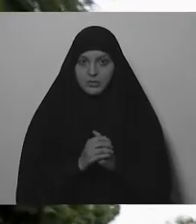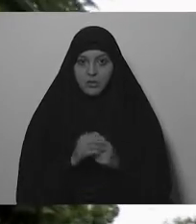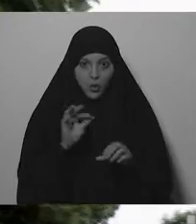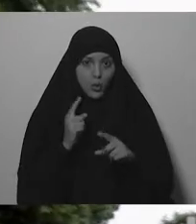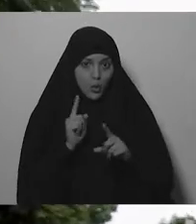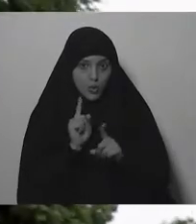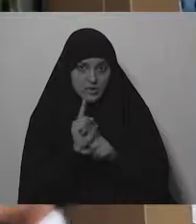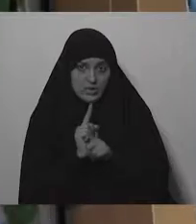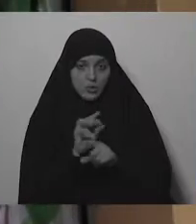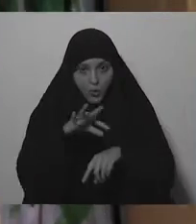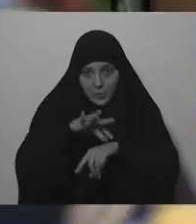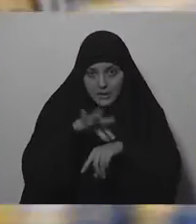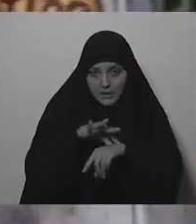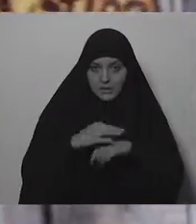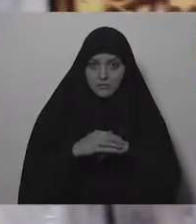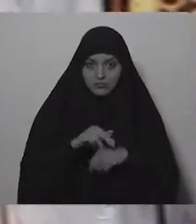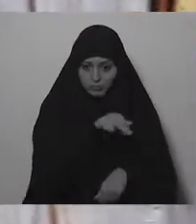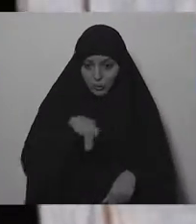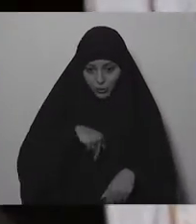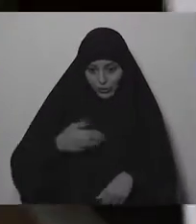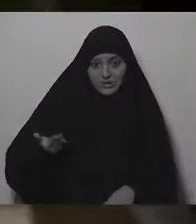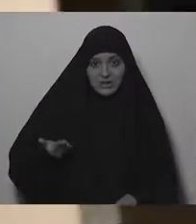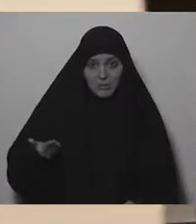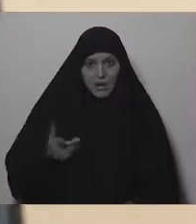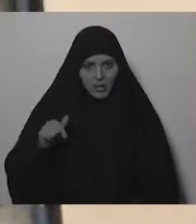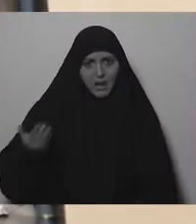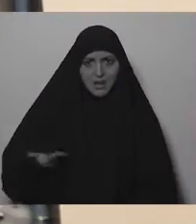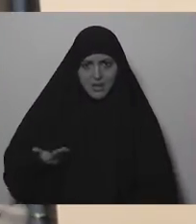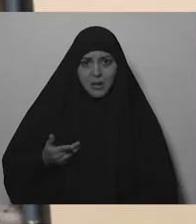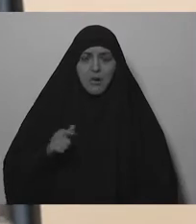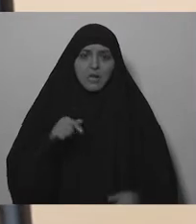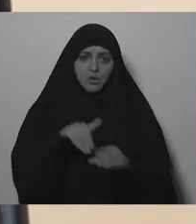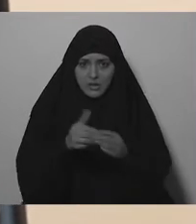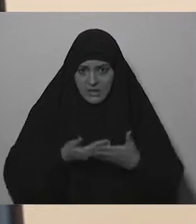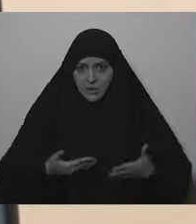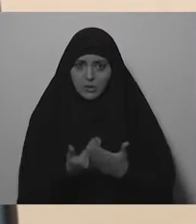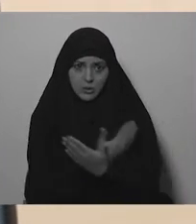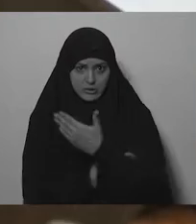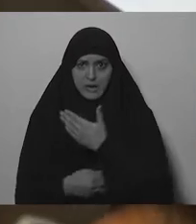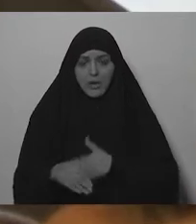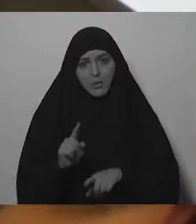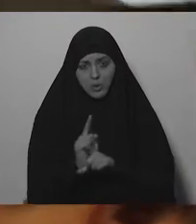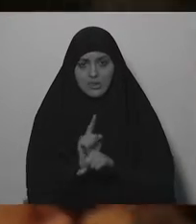We worked the hospital, our friends. We have also of people in handicap.